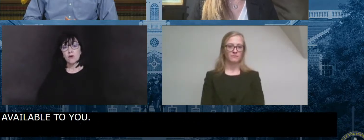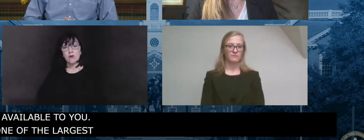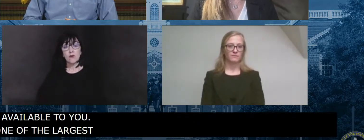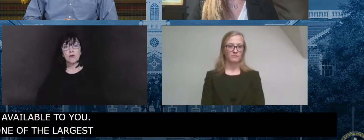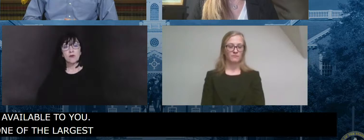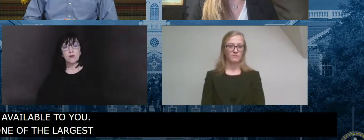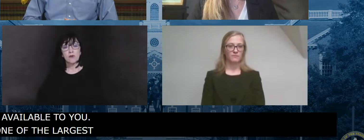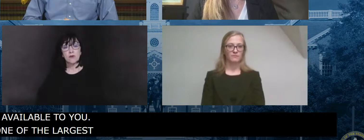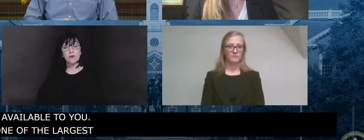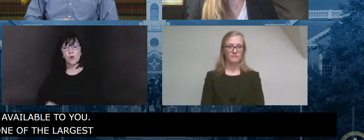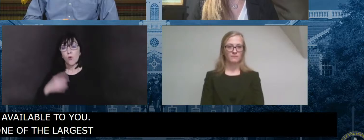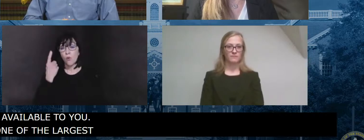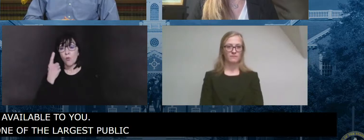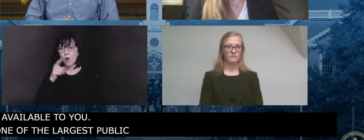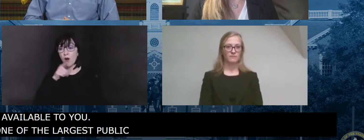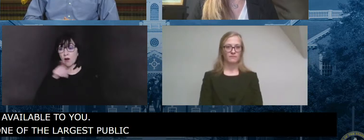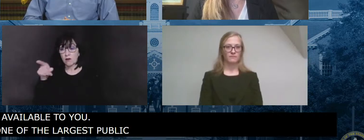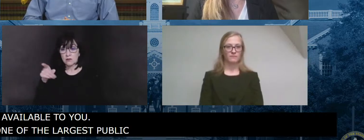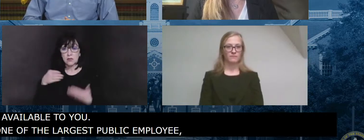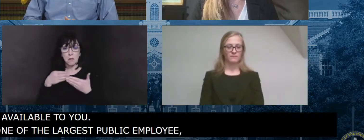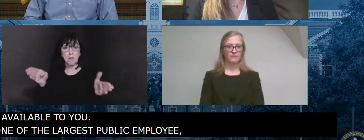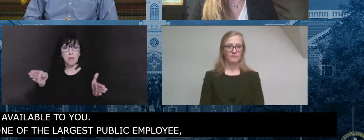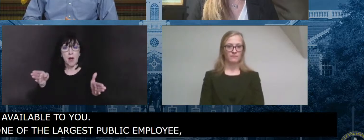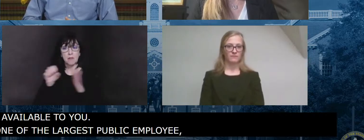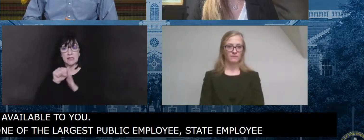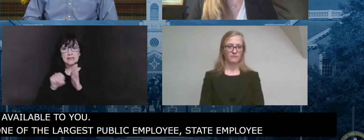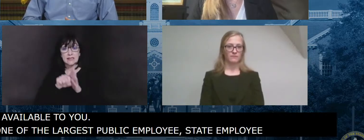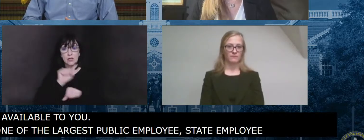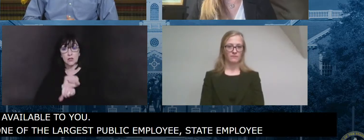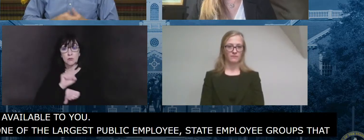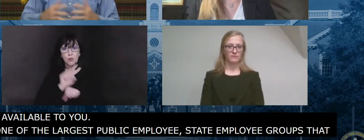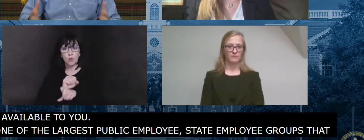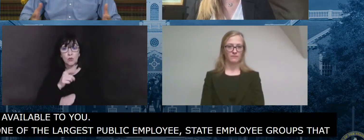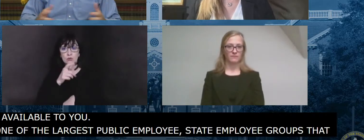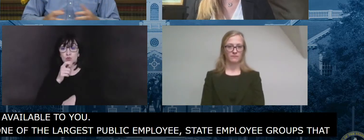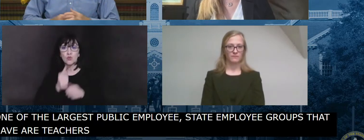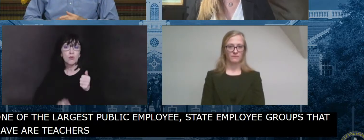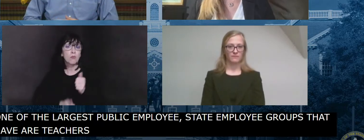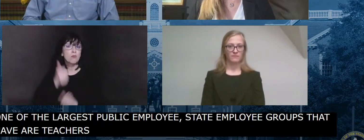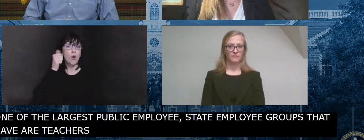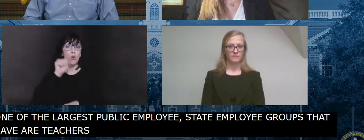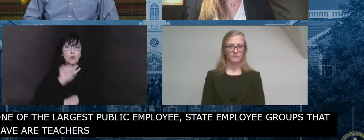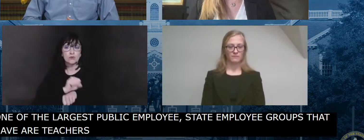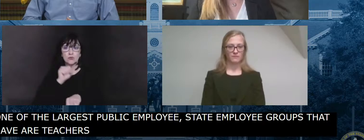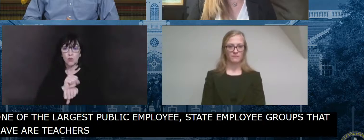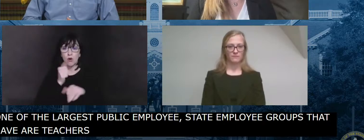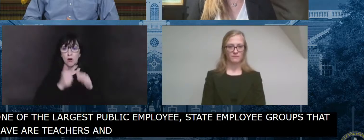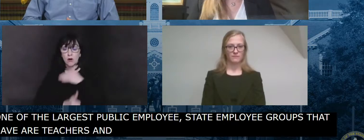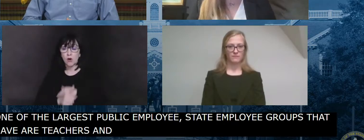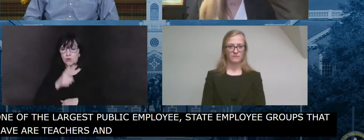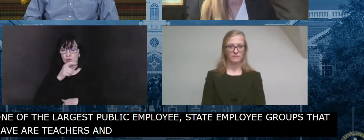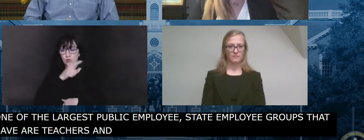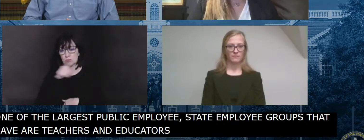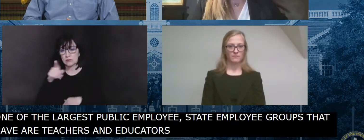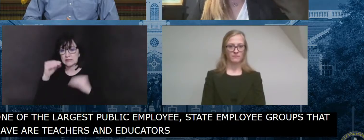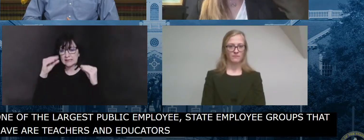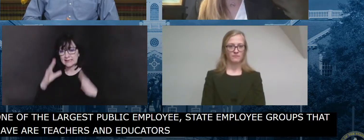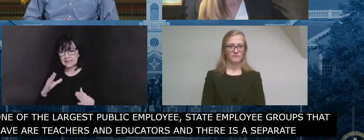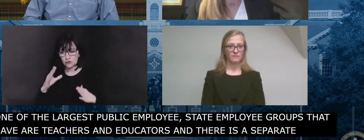employee, state employee groups that we have are teachers and educators. And there is a separate arrangement that we're working